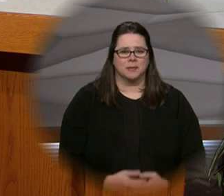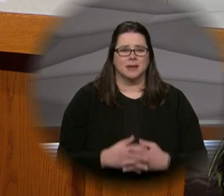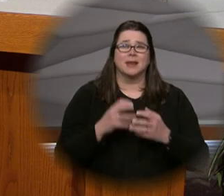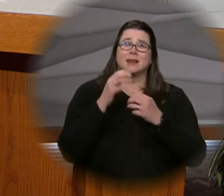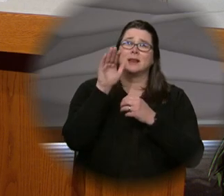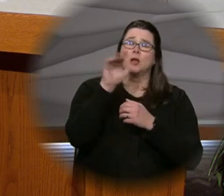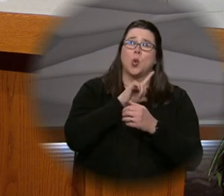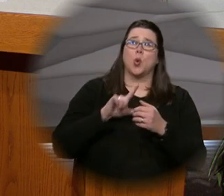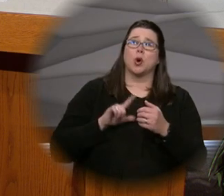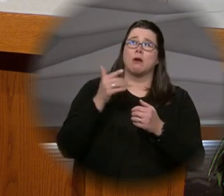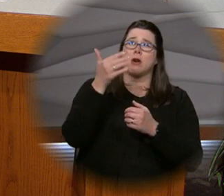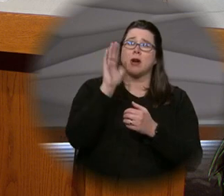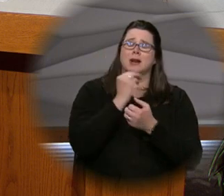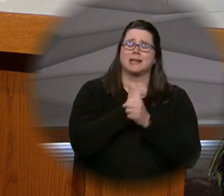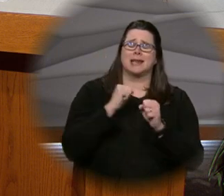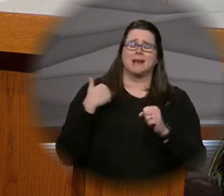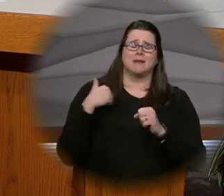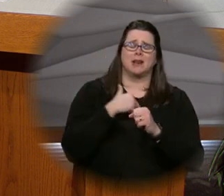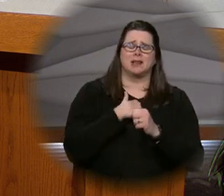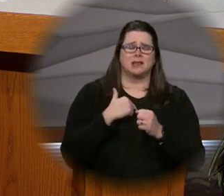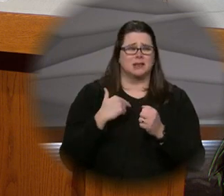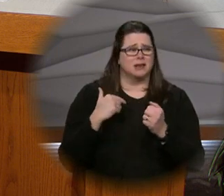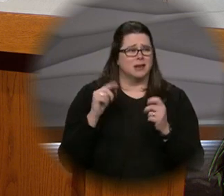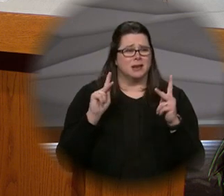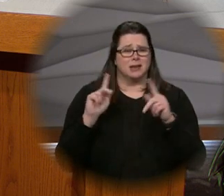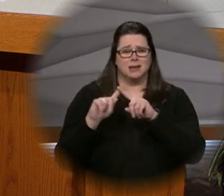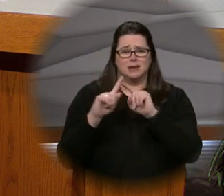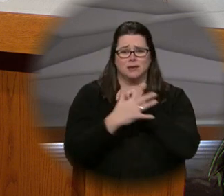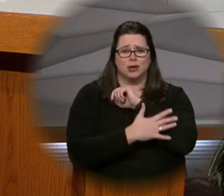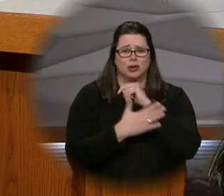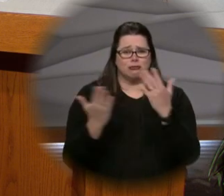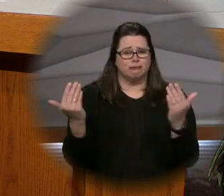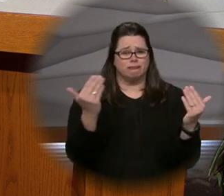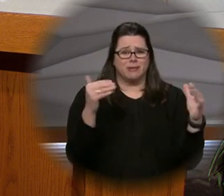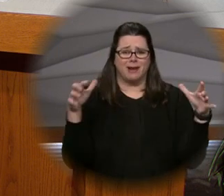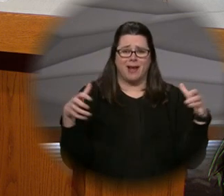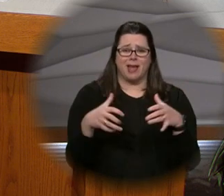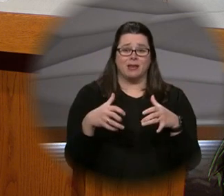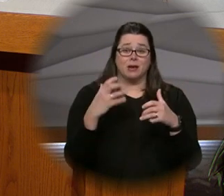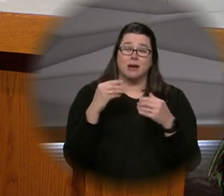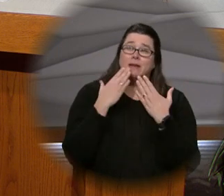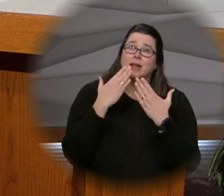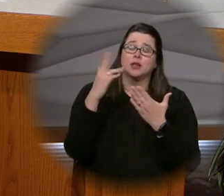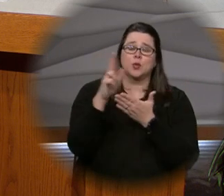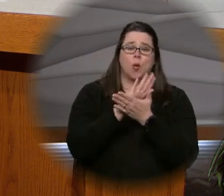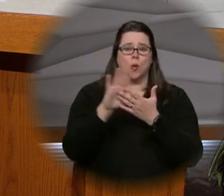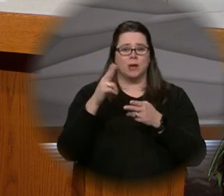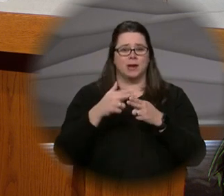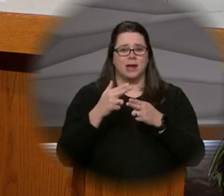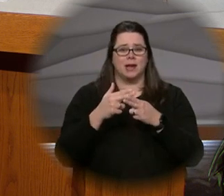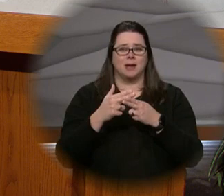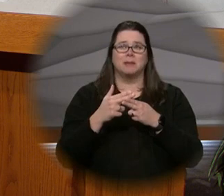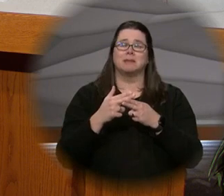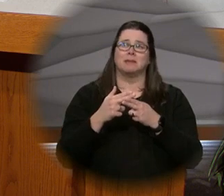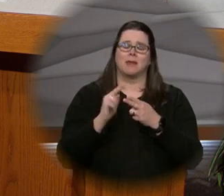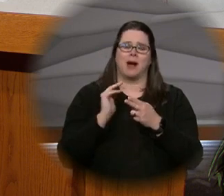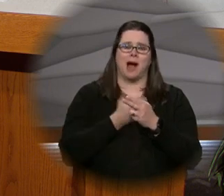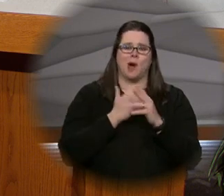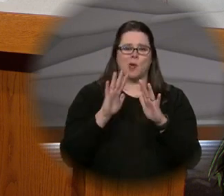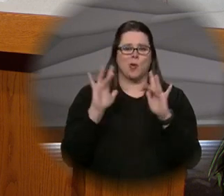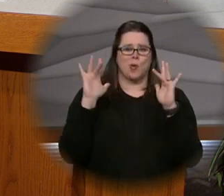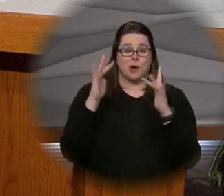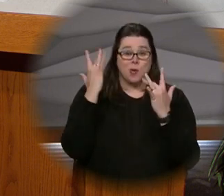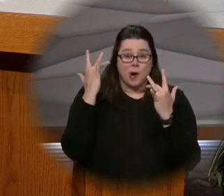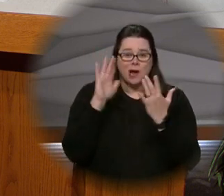Save us, O Lord our God, and gather us from the nations to give thanks to your holy name and make it our glory